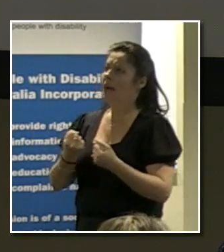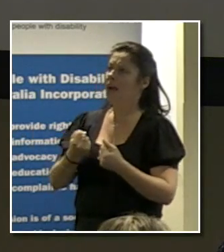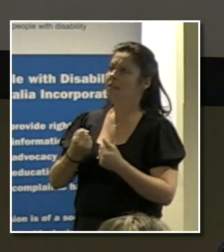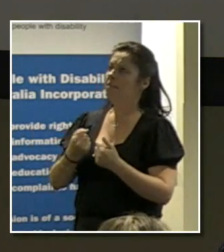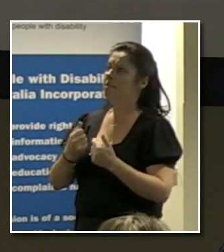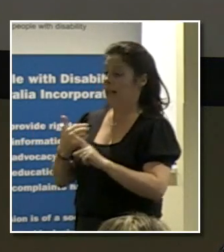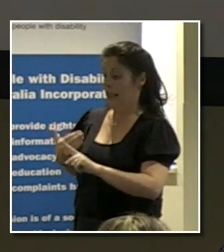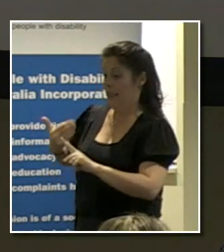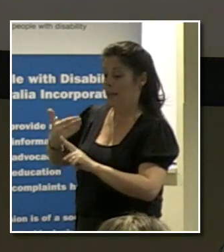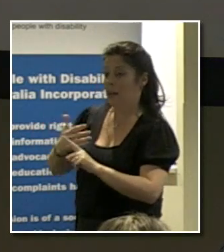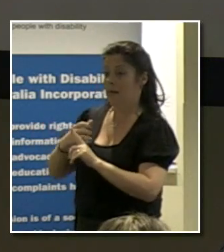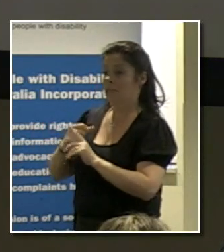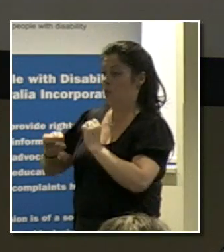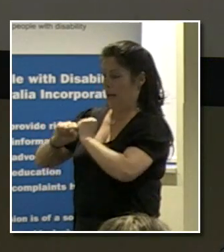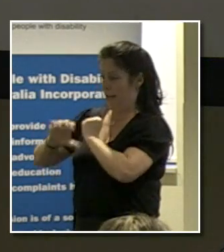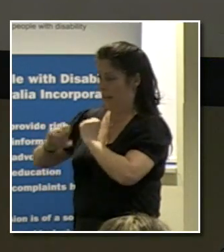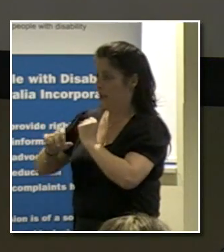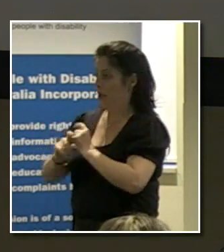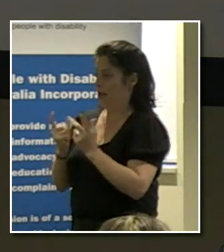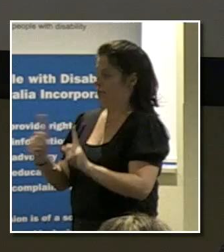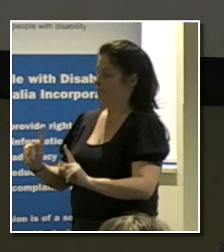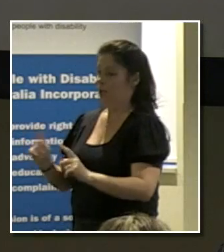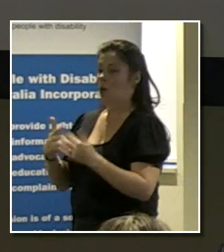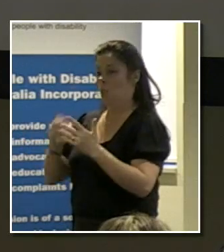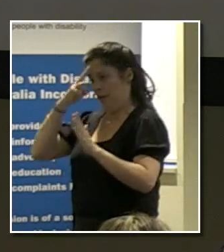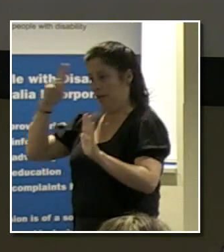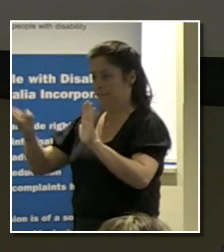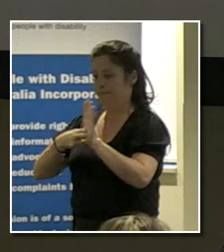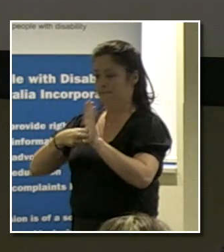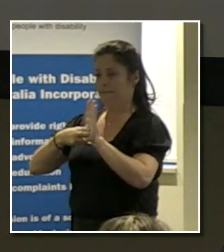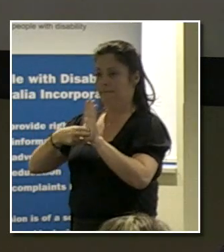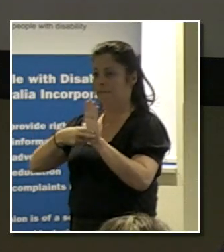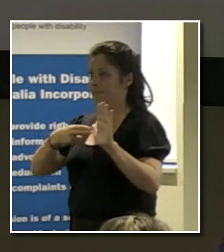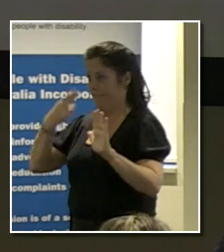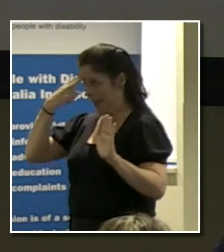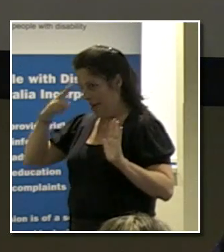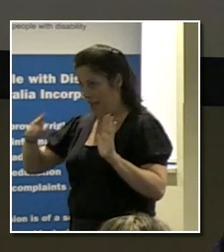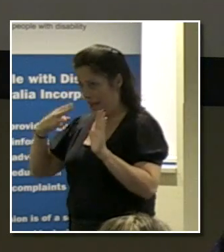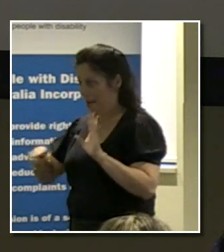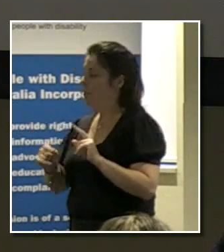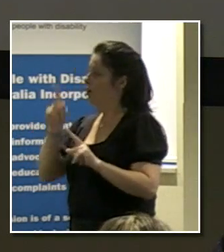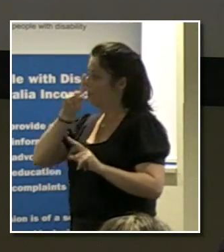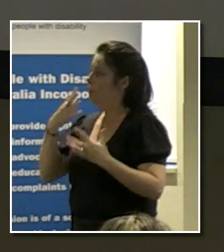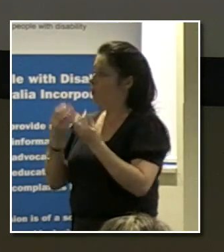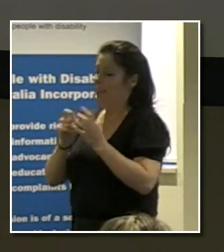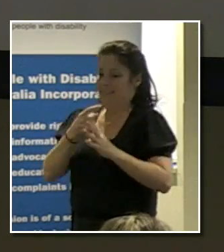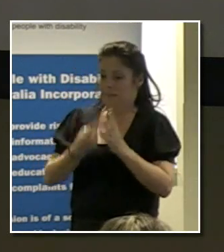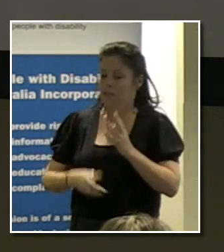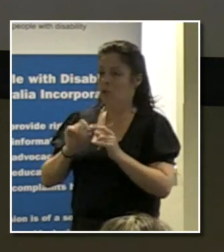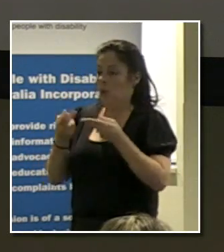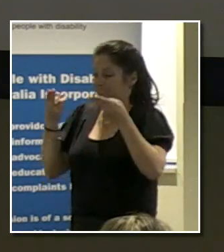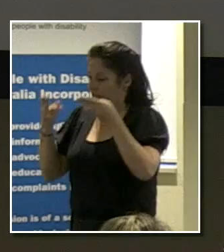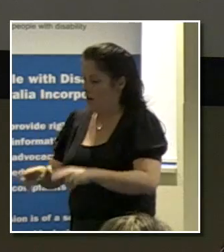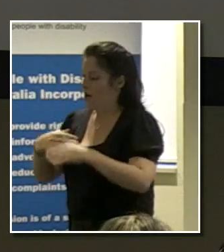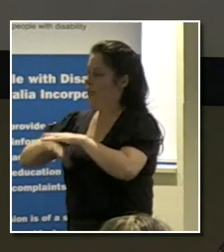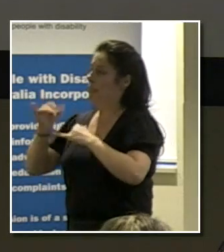day we published the name of a person with disability who had died in institutions and the places that they